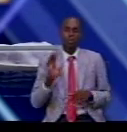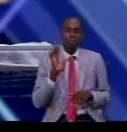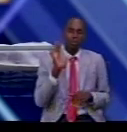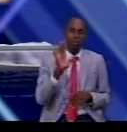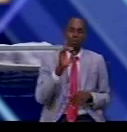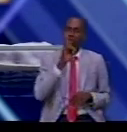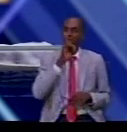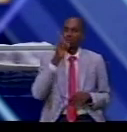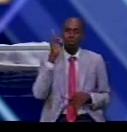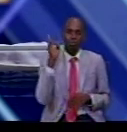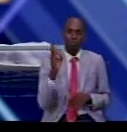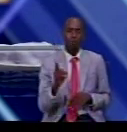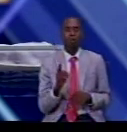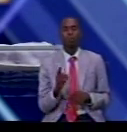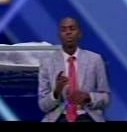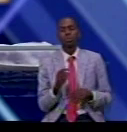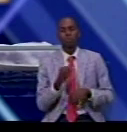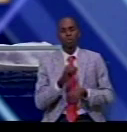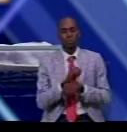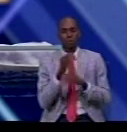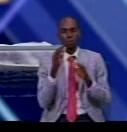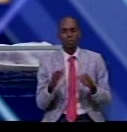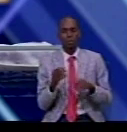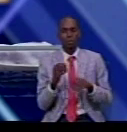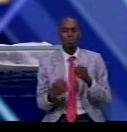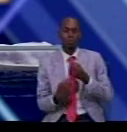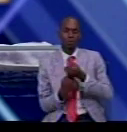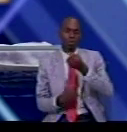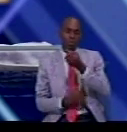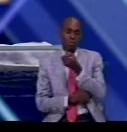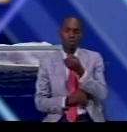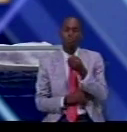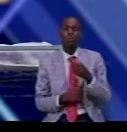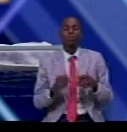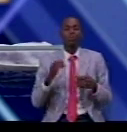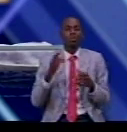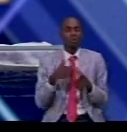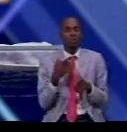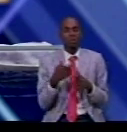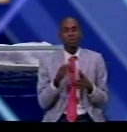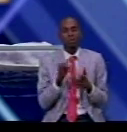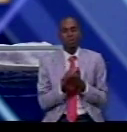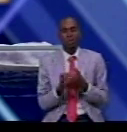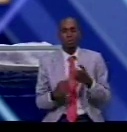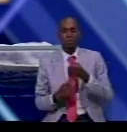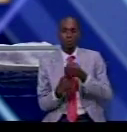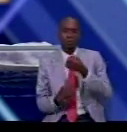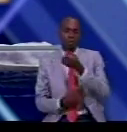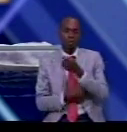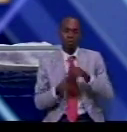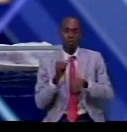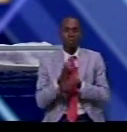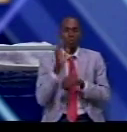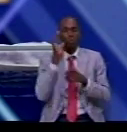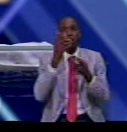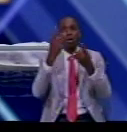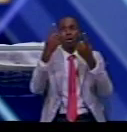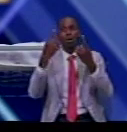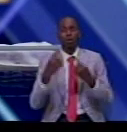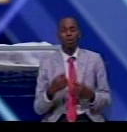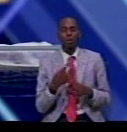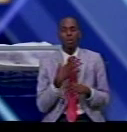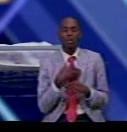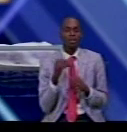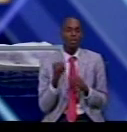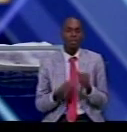cornerstone, eventually that stone will come as a smiting stone. And every evil, every